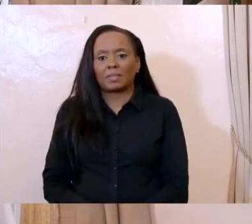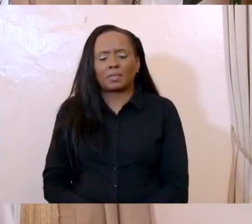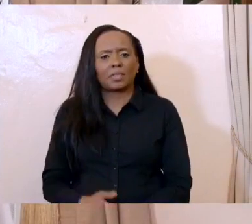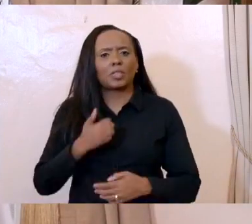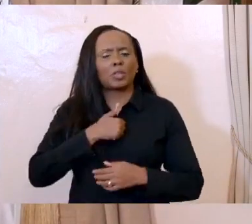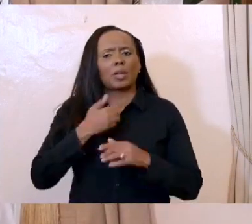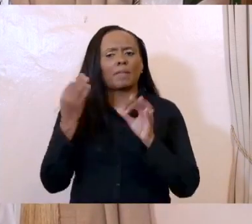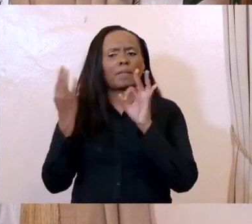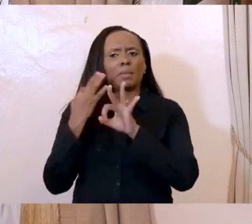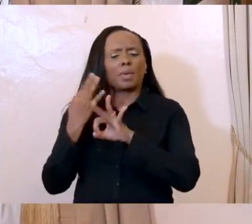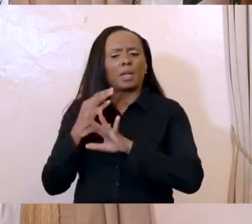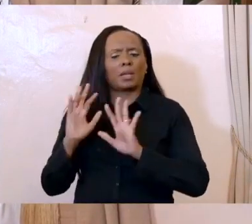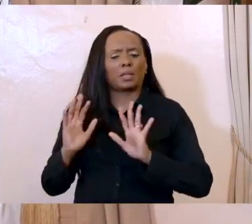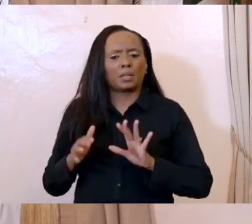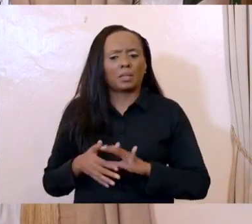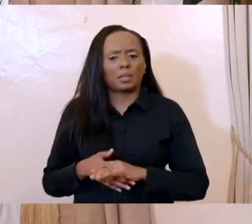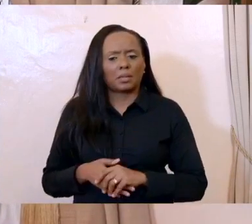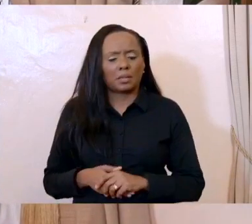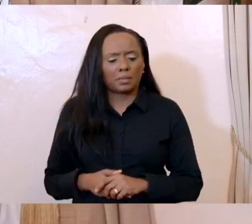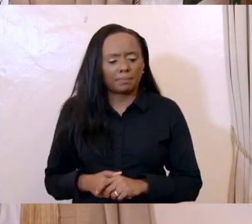feedback.